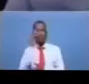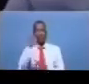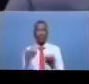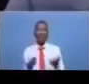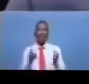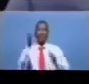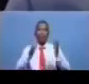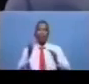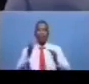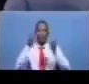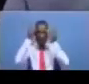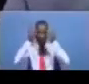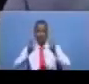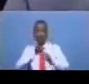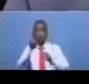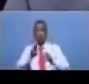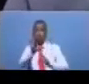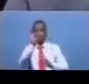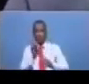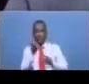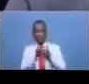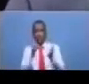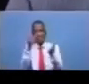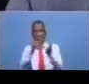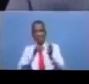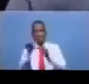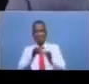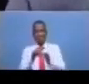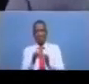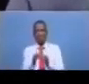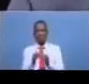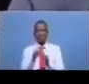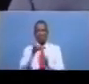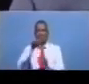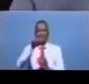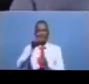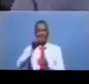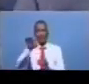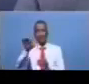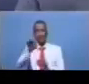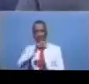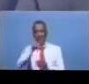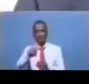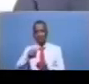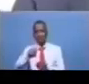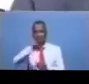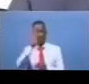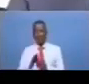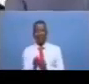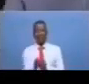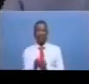the court base its decision on a rule that the respondents never came and it never invoked?